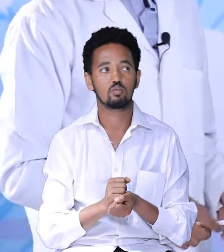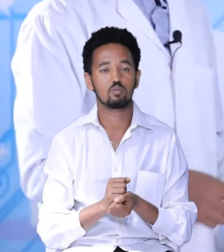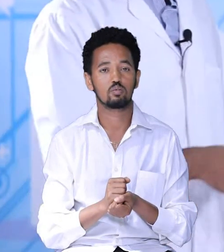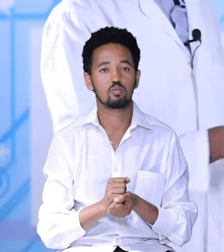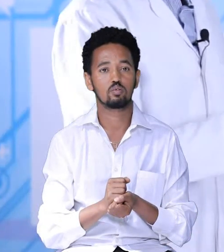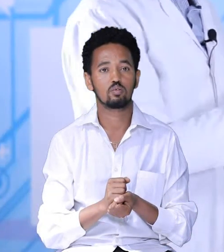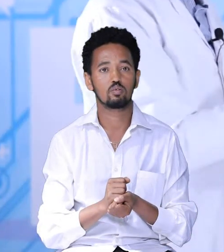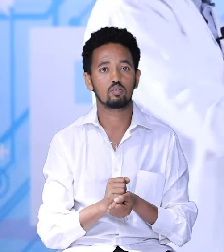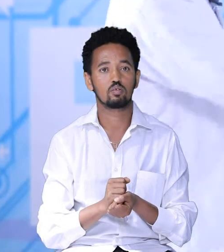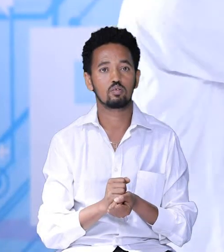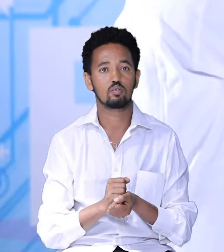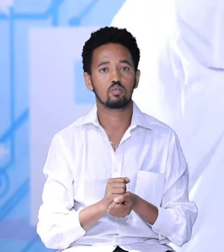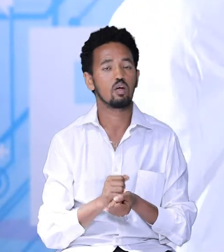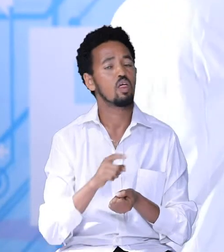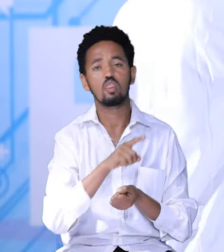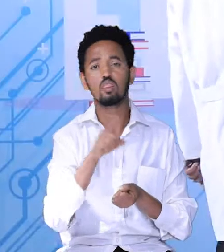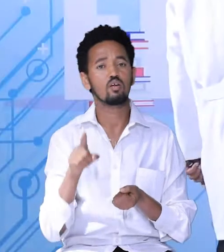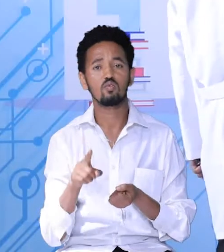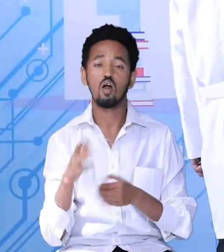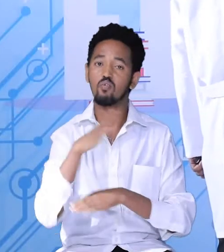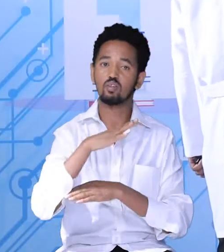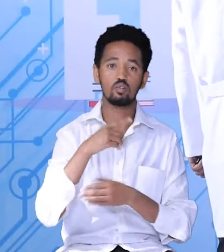Therefore, after this